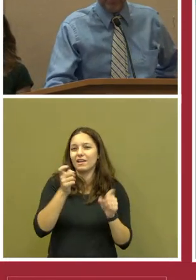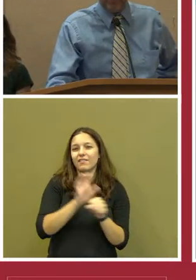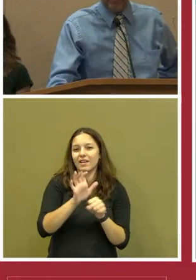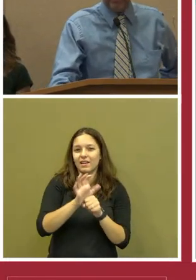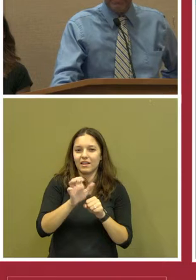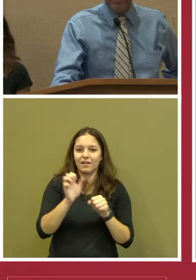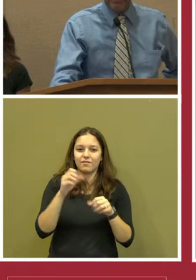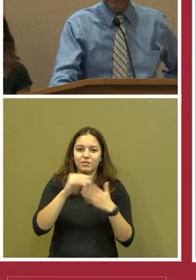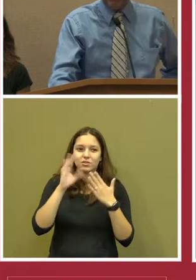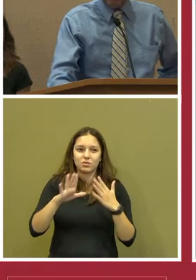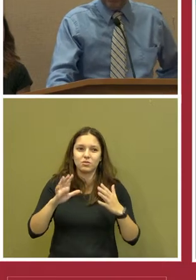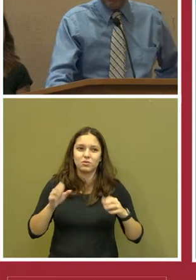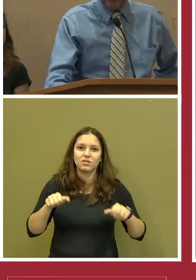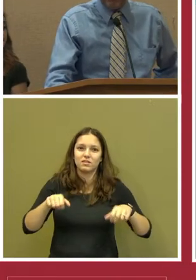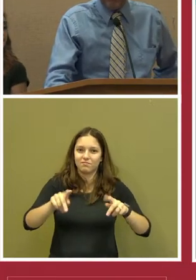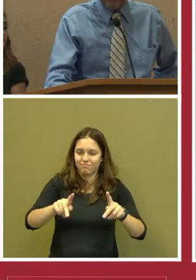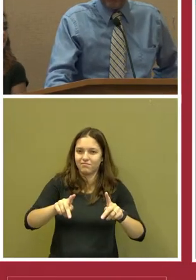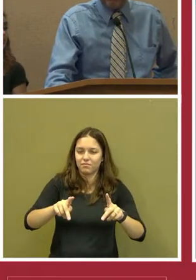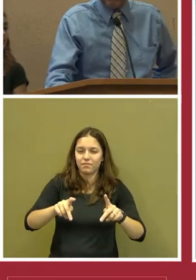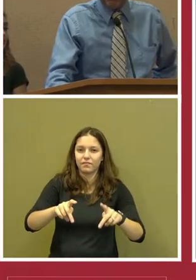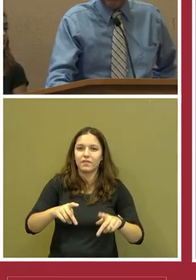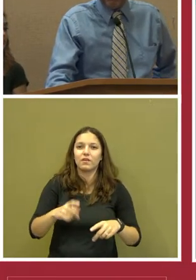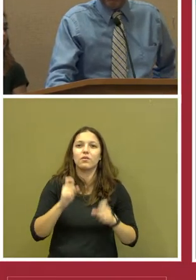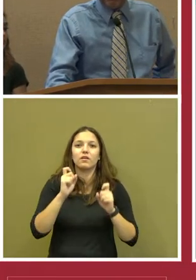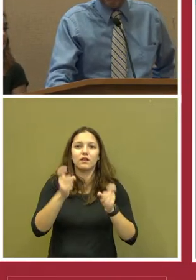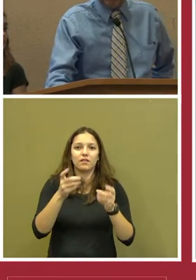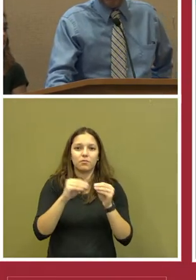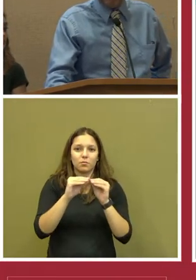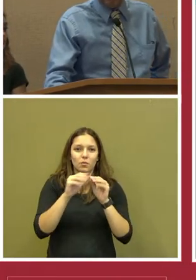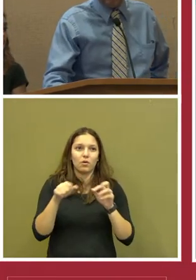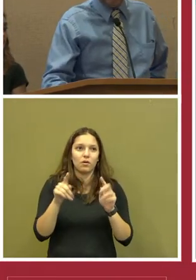those opportunities. Even the others, individuals in society,